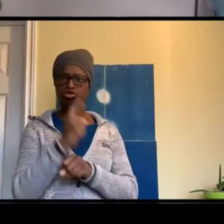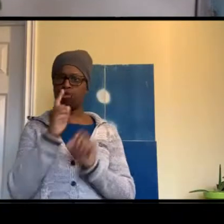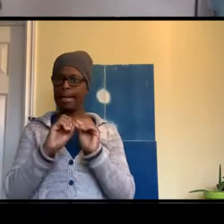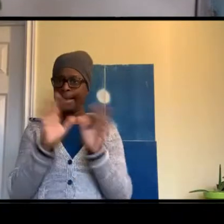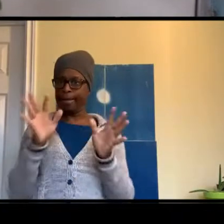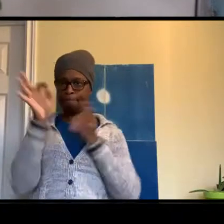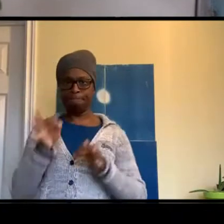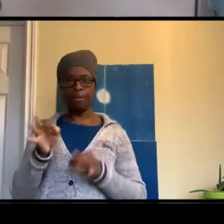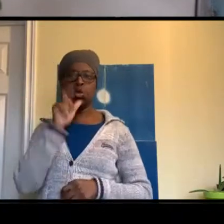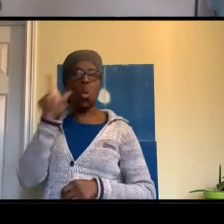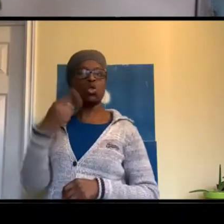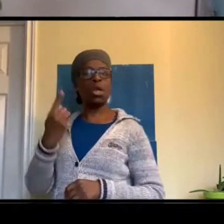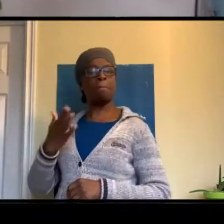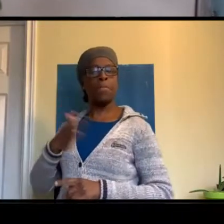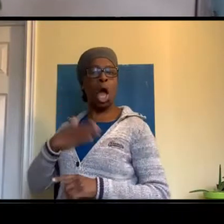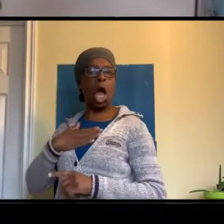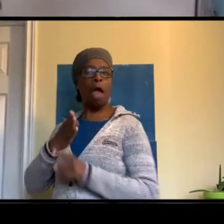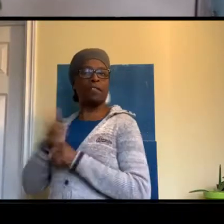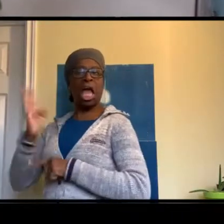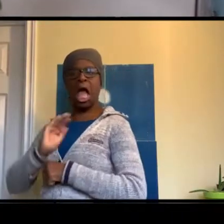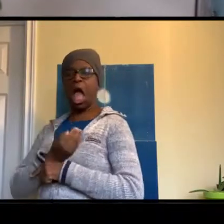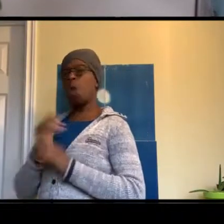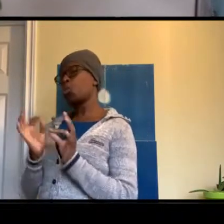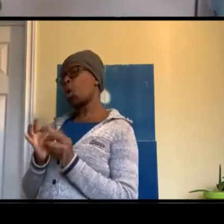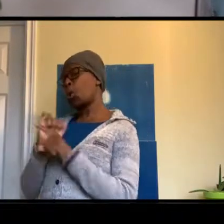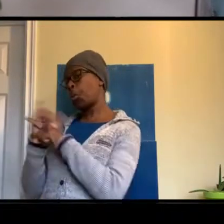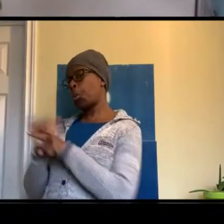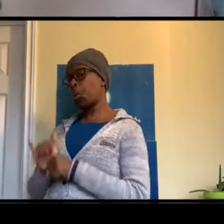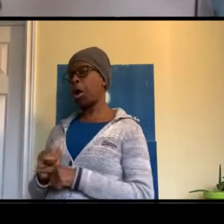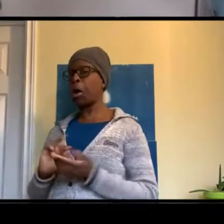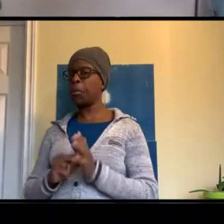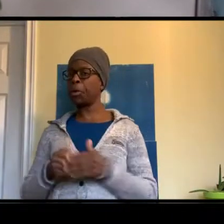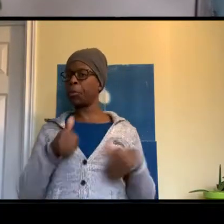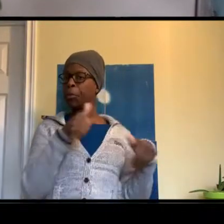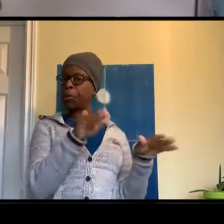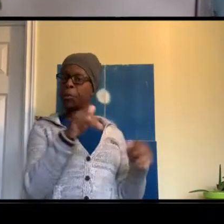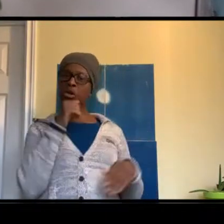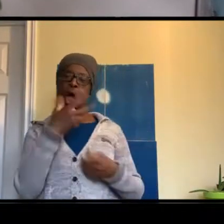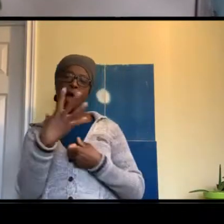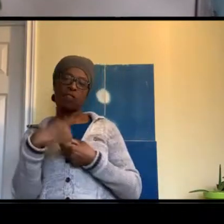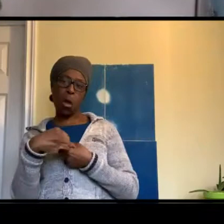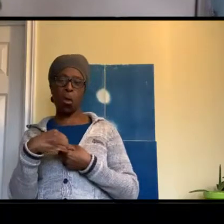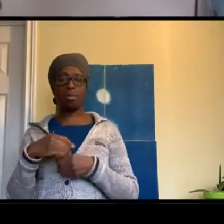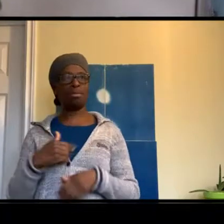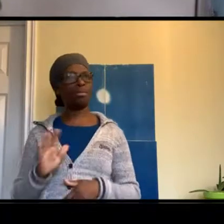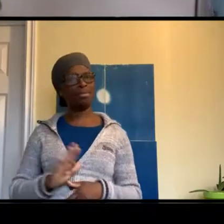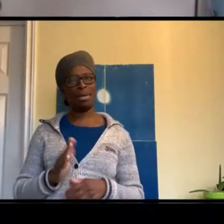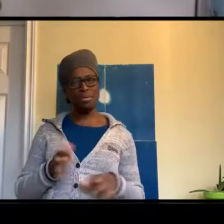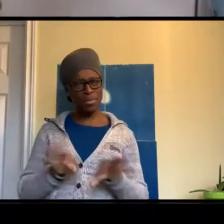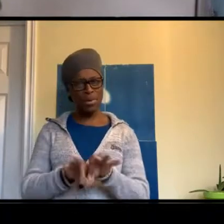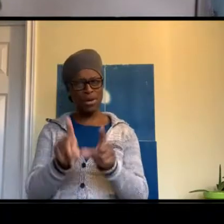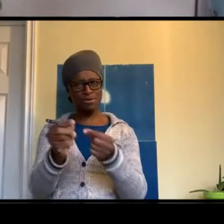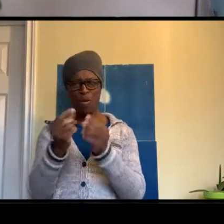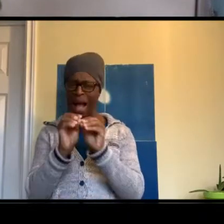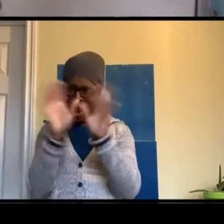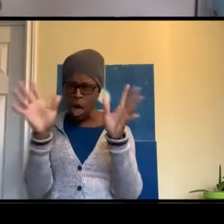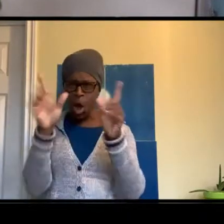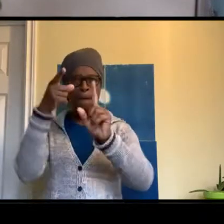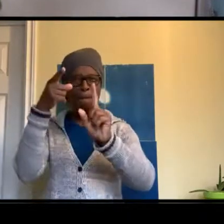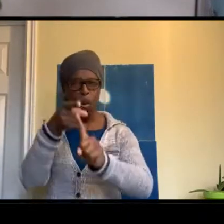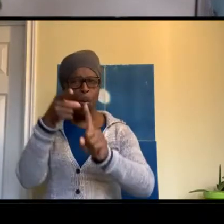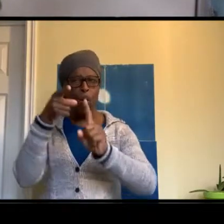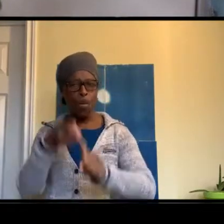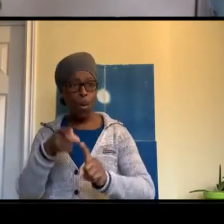So being clear and concise is really important. And, you don't need to talk longer than you need to. You don't need to